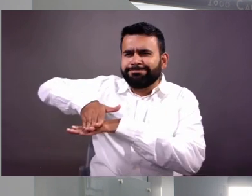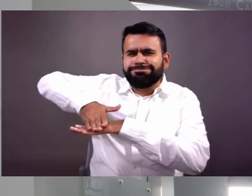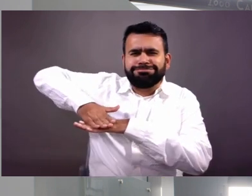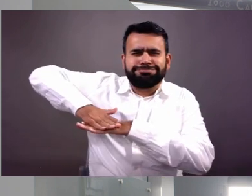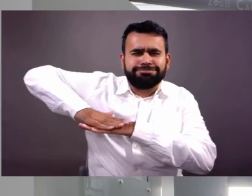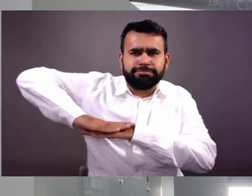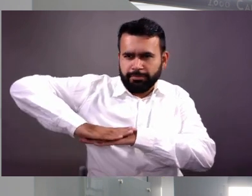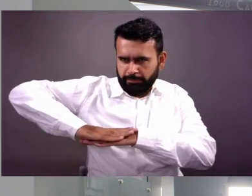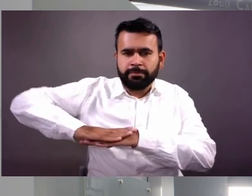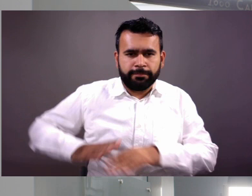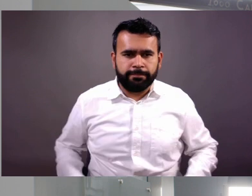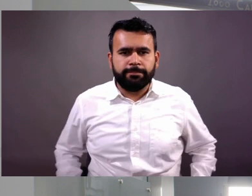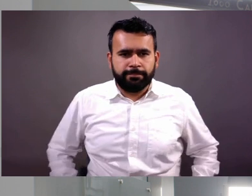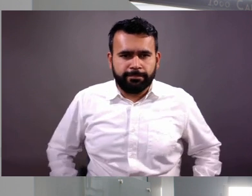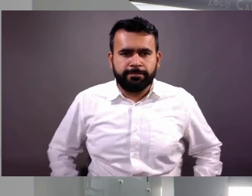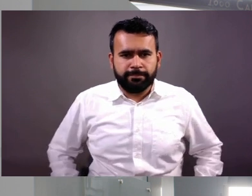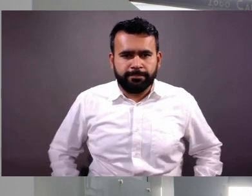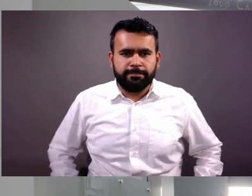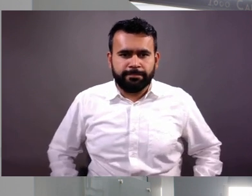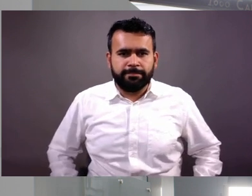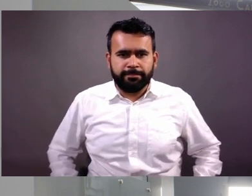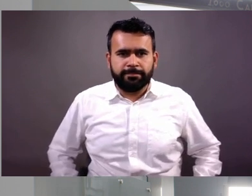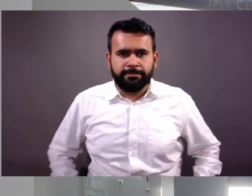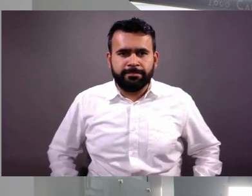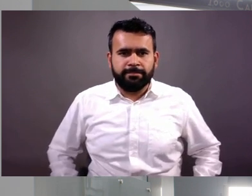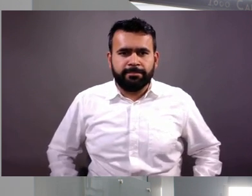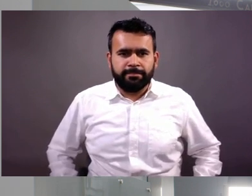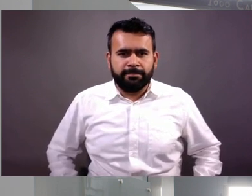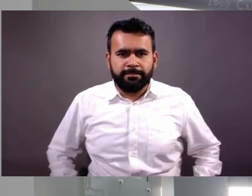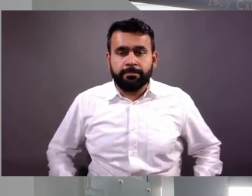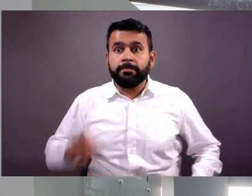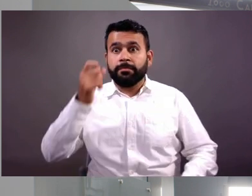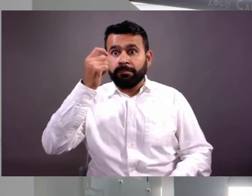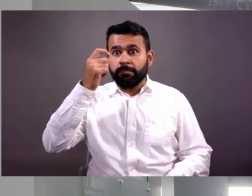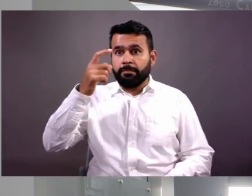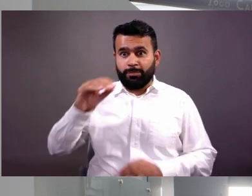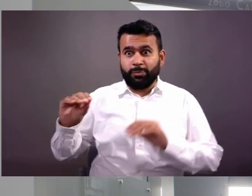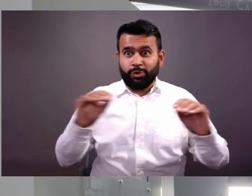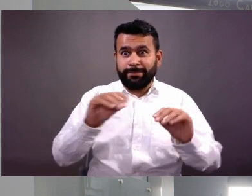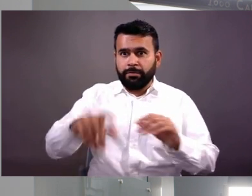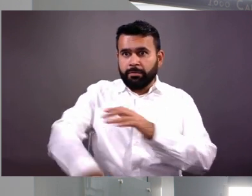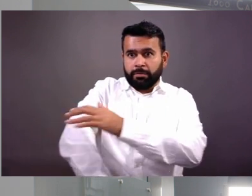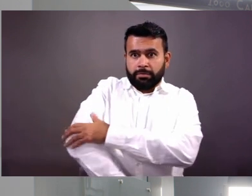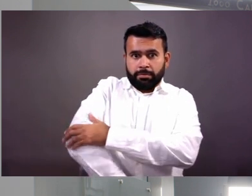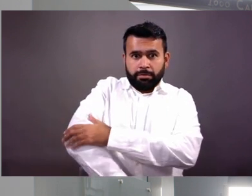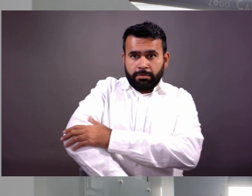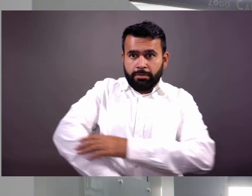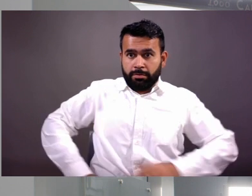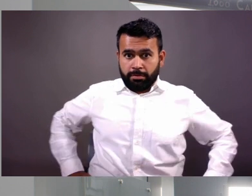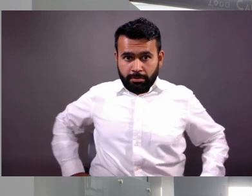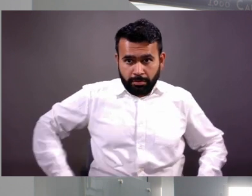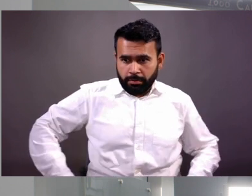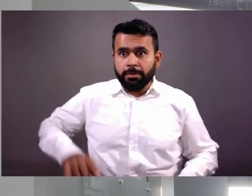Stop. 5, 6, 7, 8, step out, pivot with your elbow, step out, pivot with